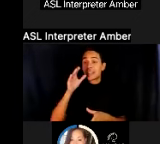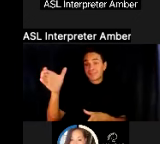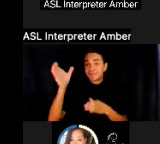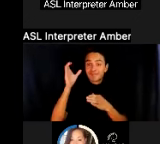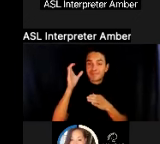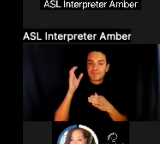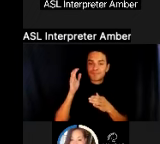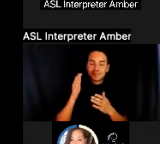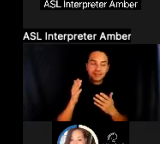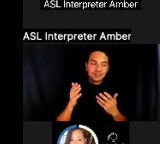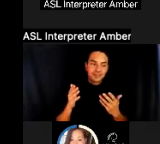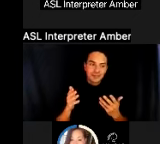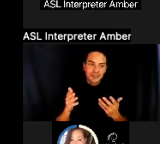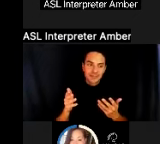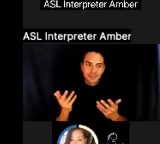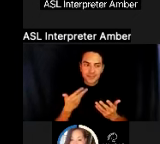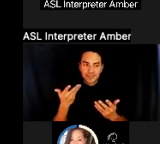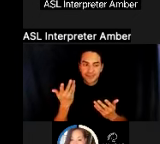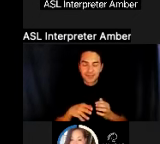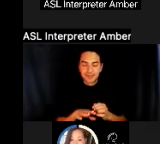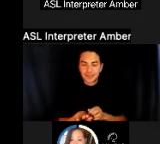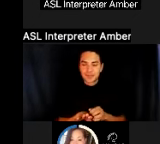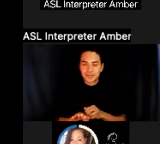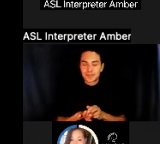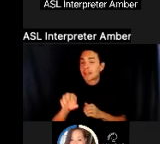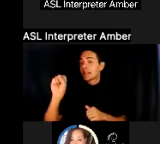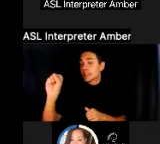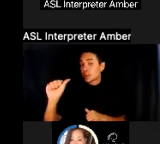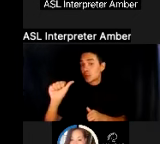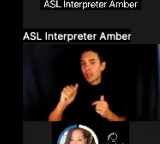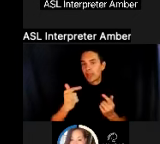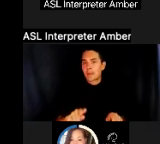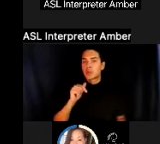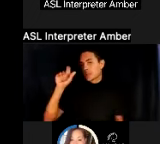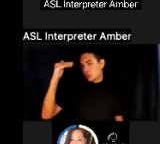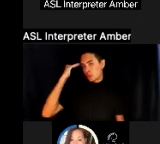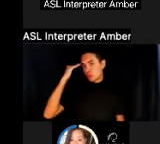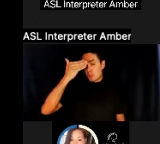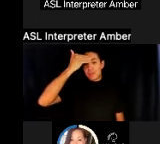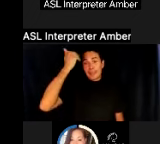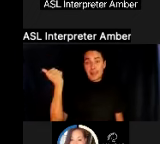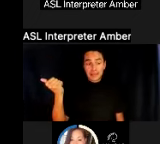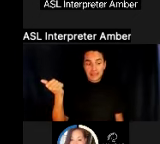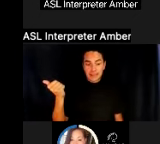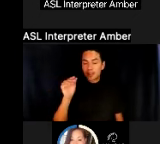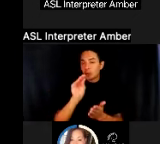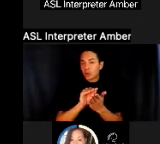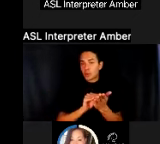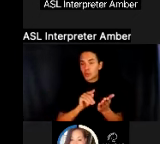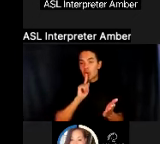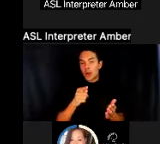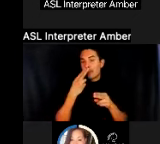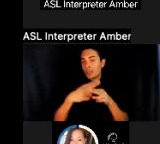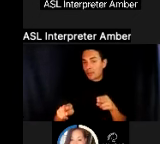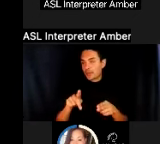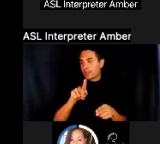about the sexual assault that occurred because the notes are brief so that